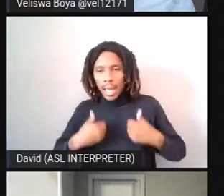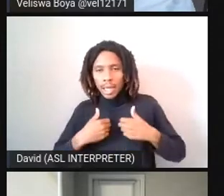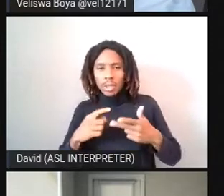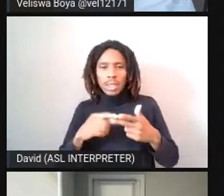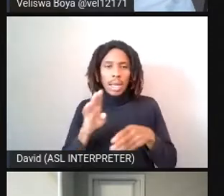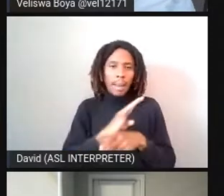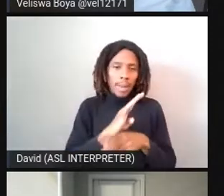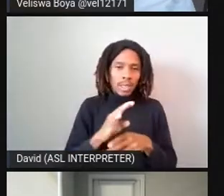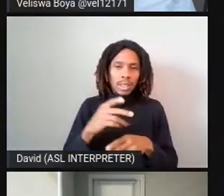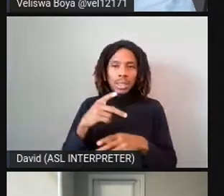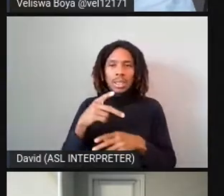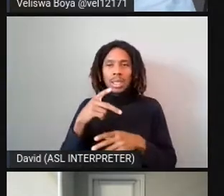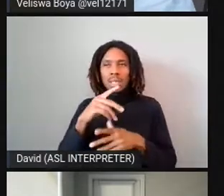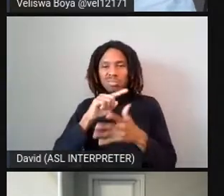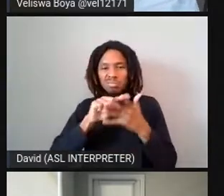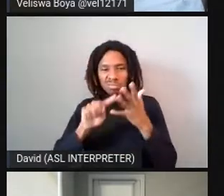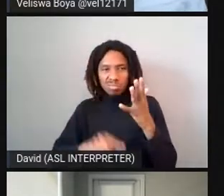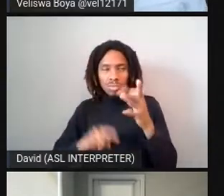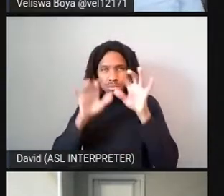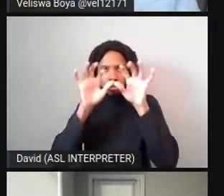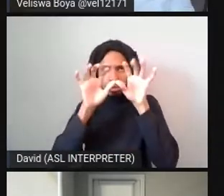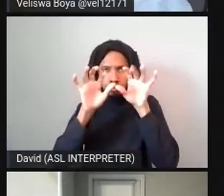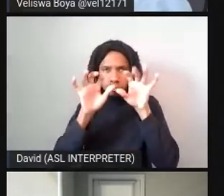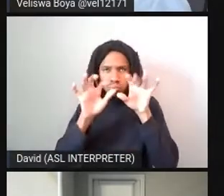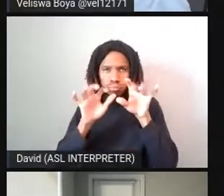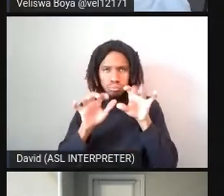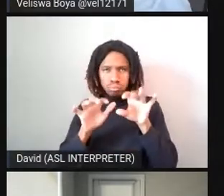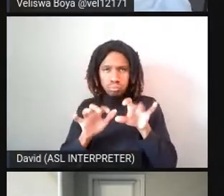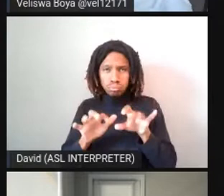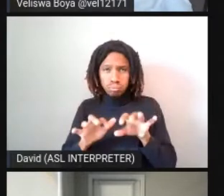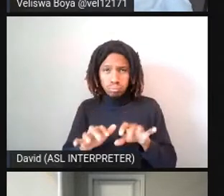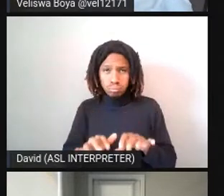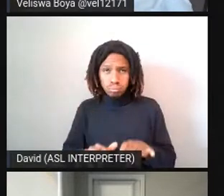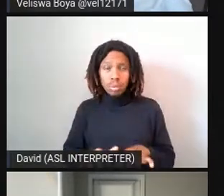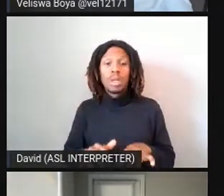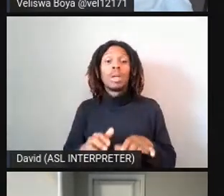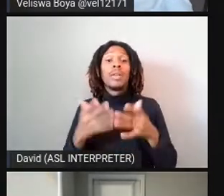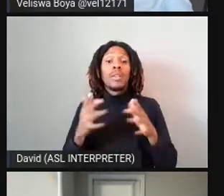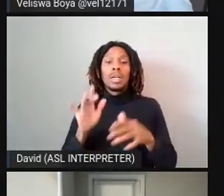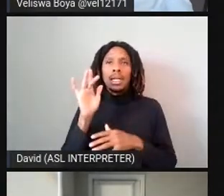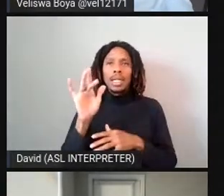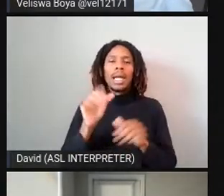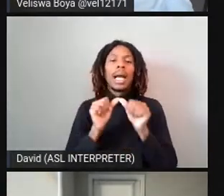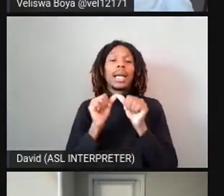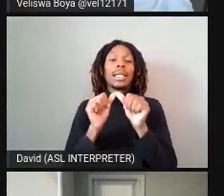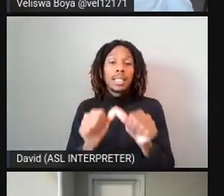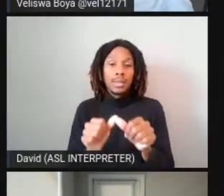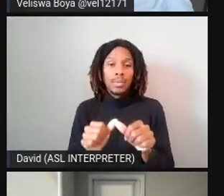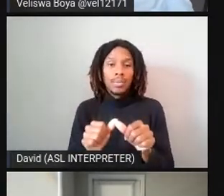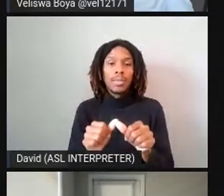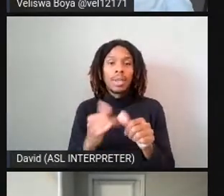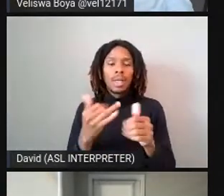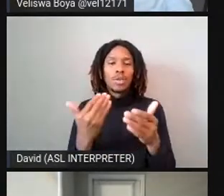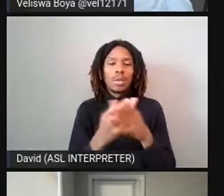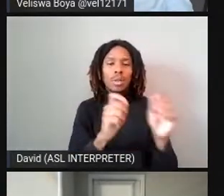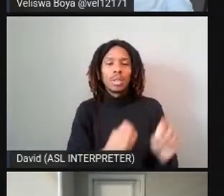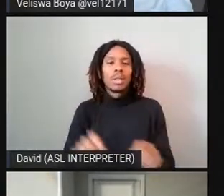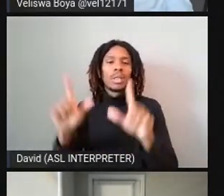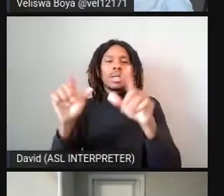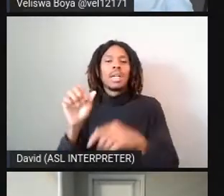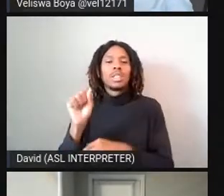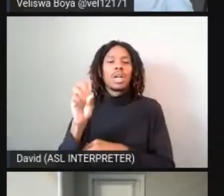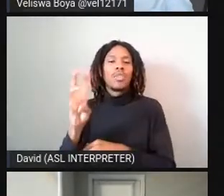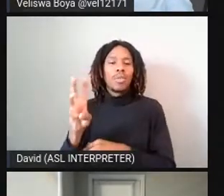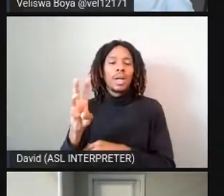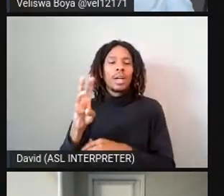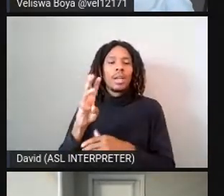business profile, and all of this needed information. And then you just click continue, and that will take you to the software-defined